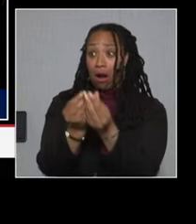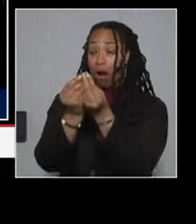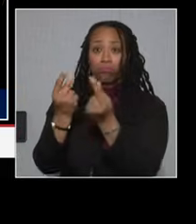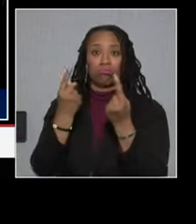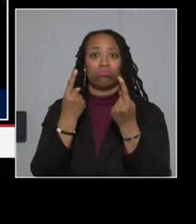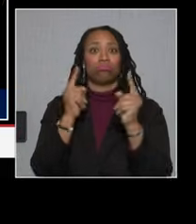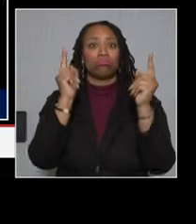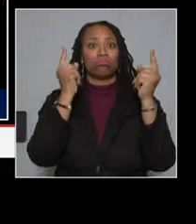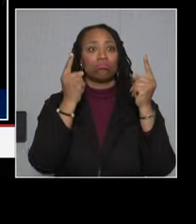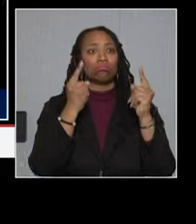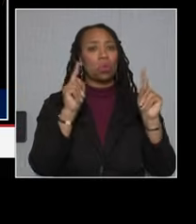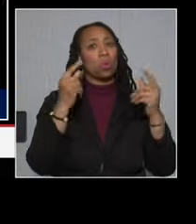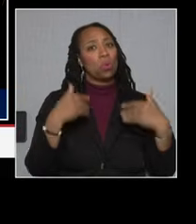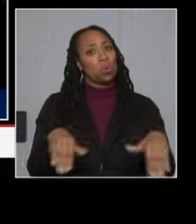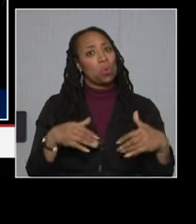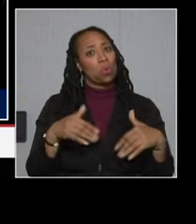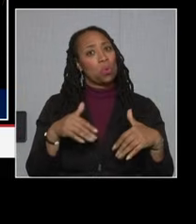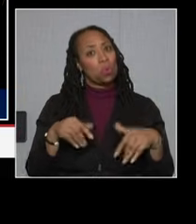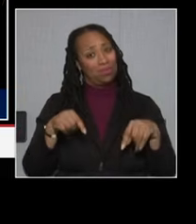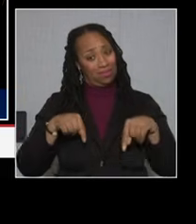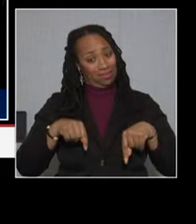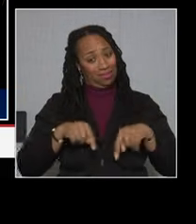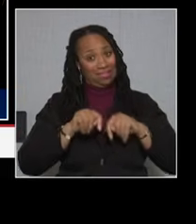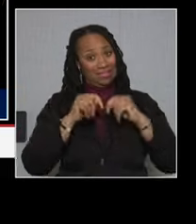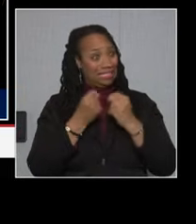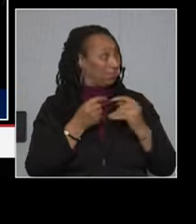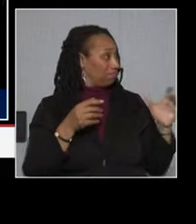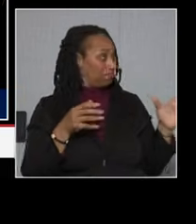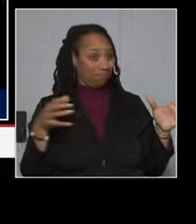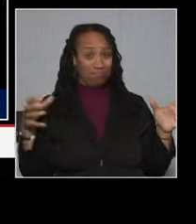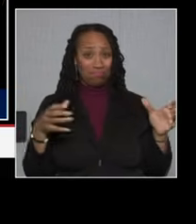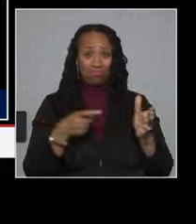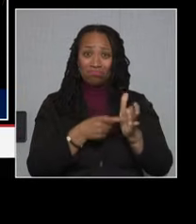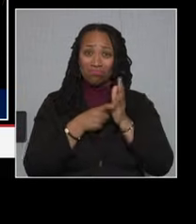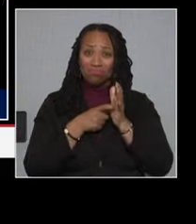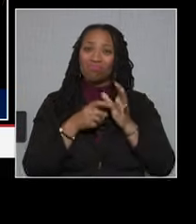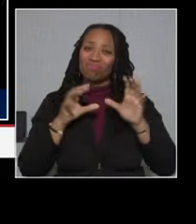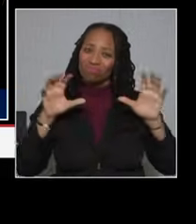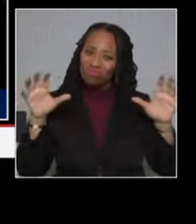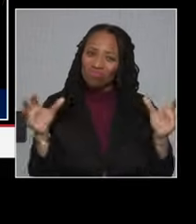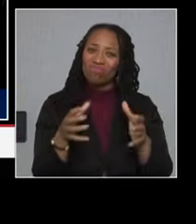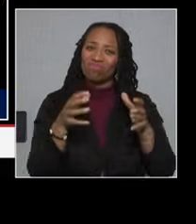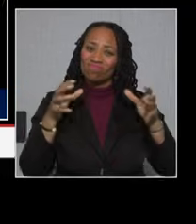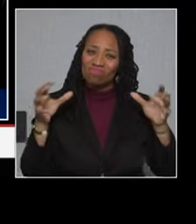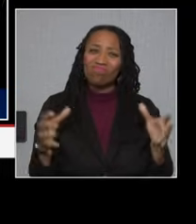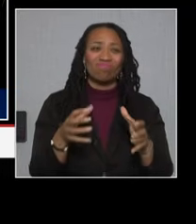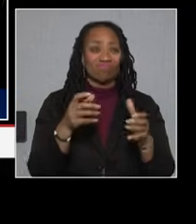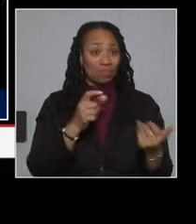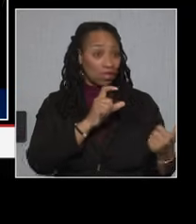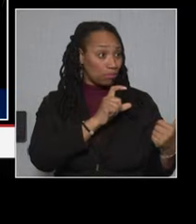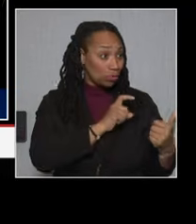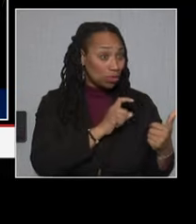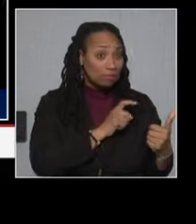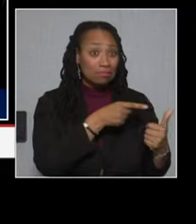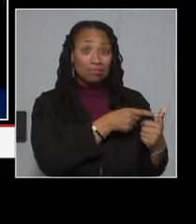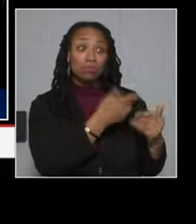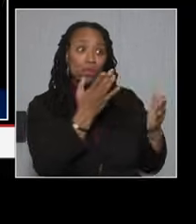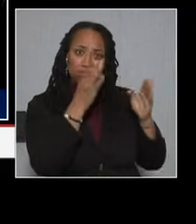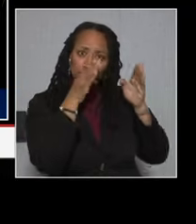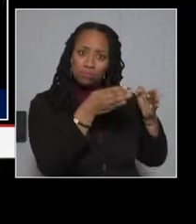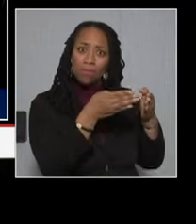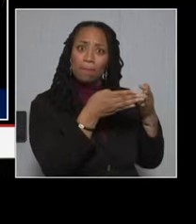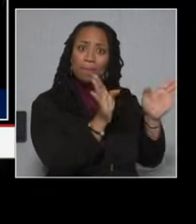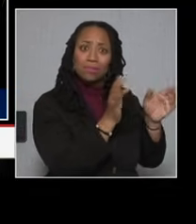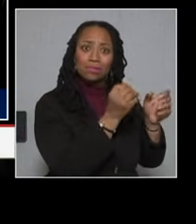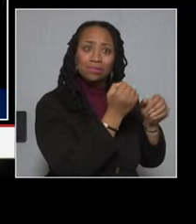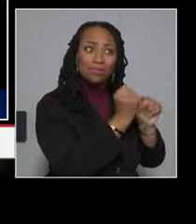public safety and justice cluster and also in technology. Those have really been key investments that the mayor has made over the past couple of years. You've heard